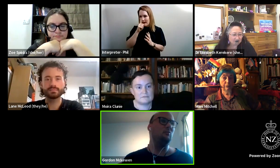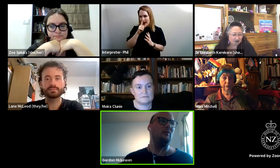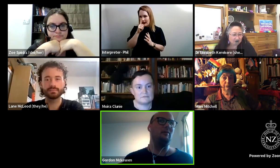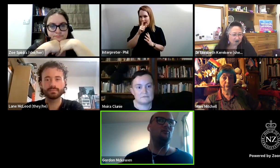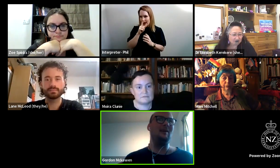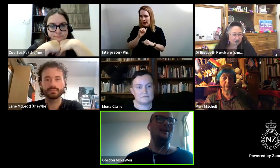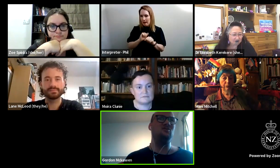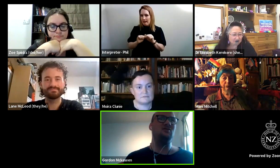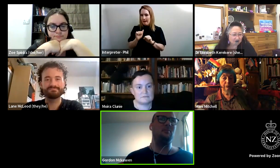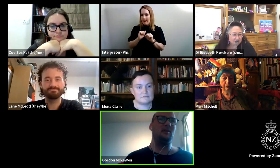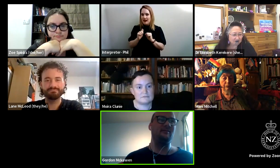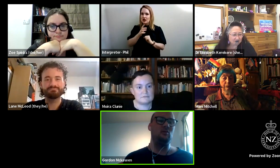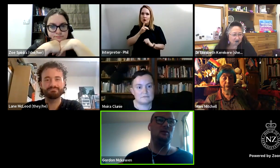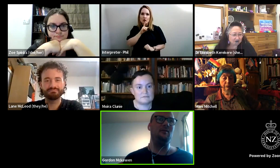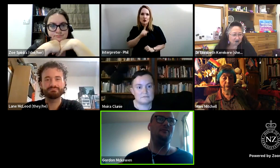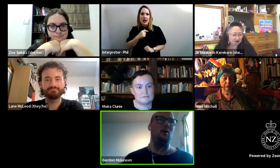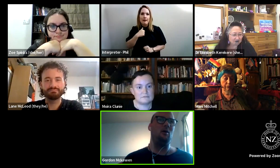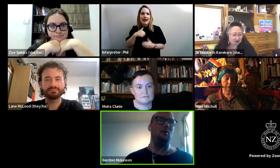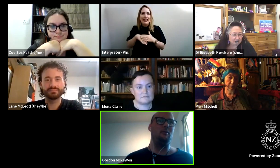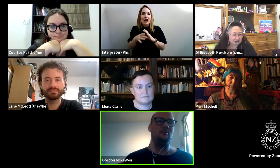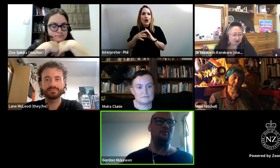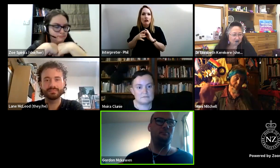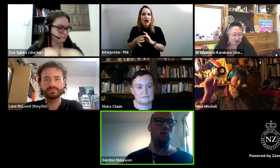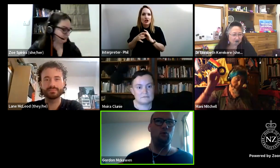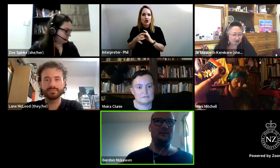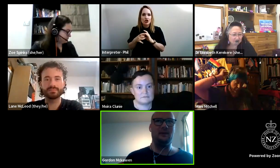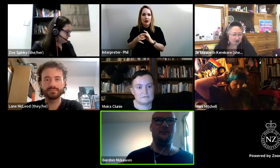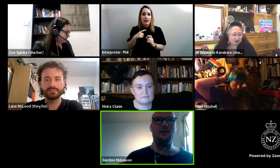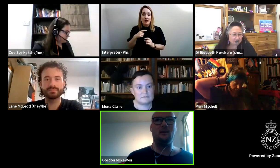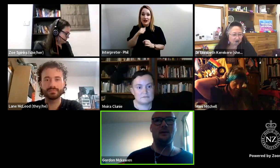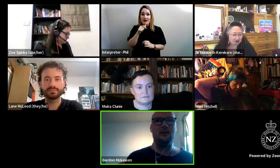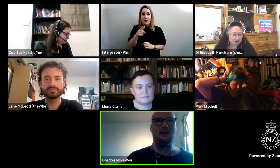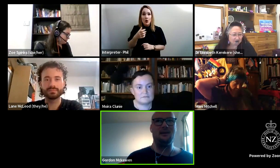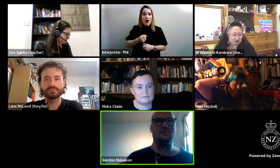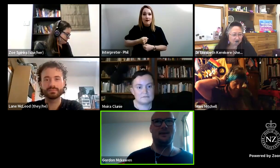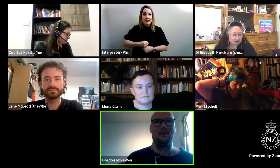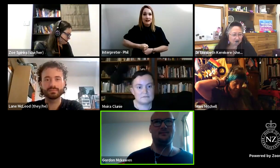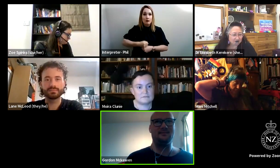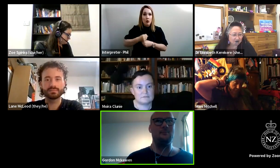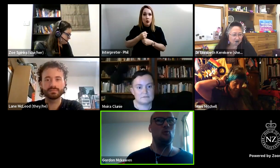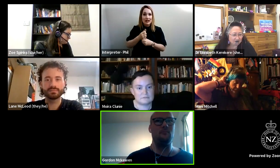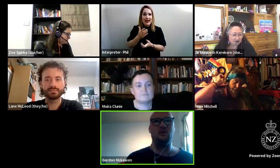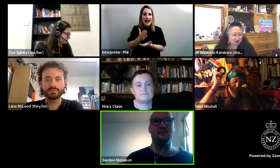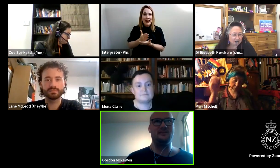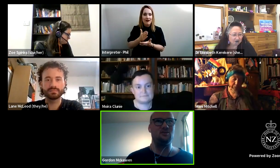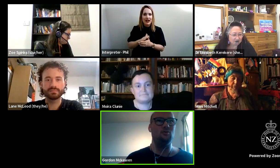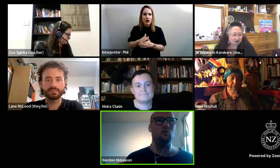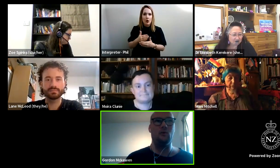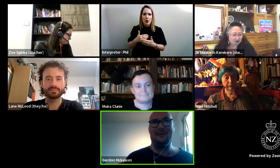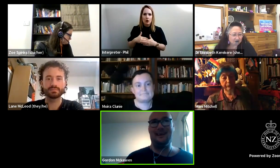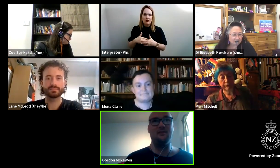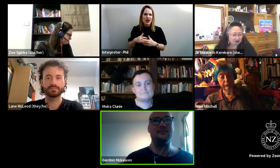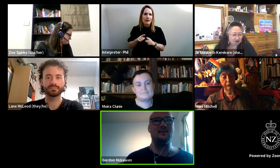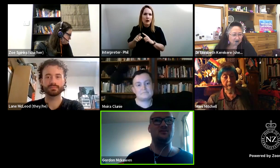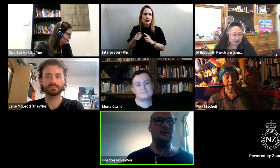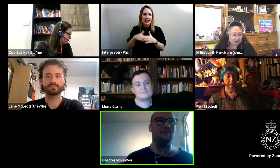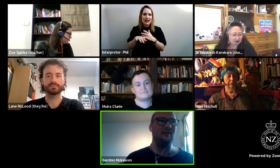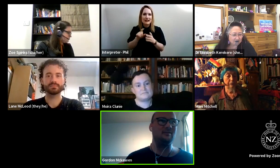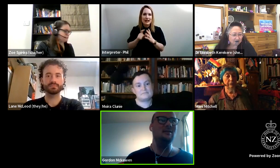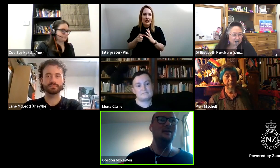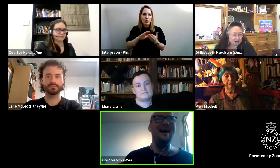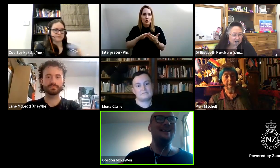mention that we're in a relationship, because if you live on supported living, like many in the disabled community do, or any other